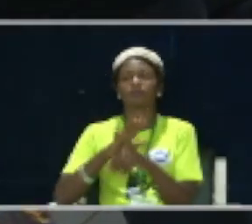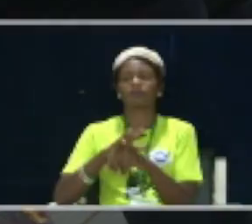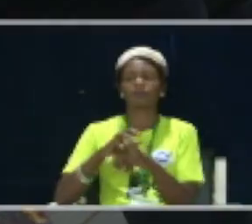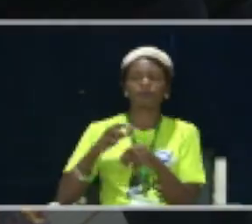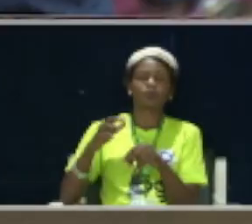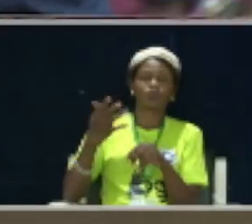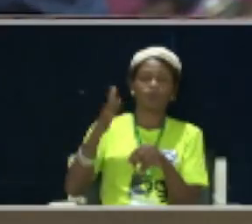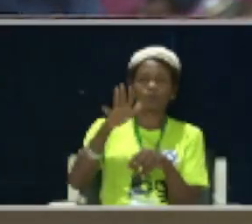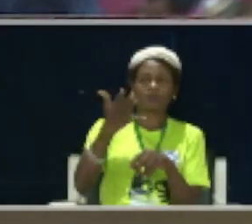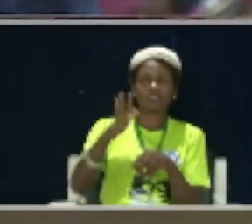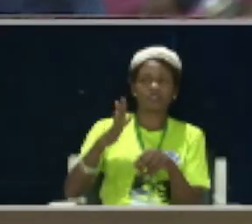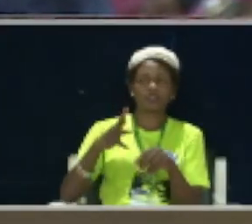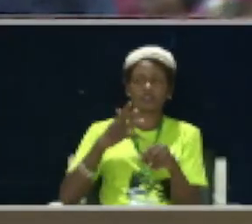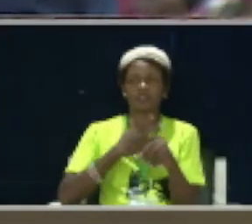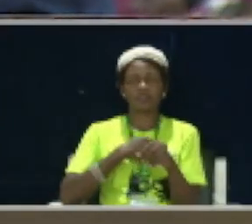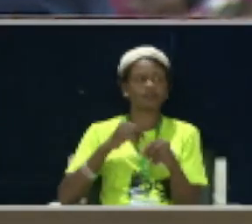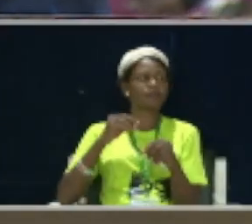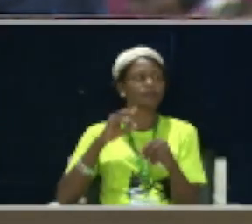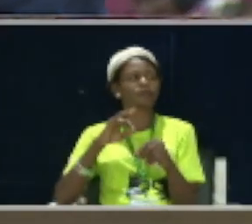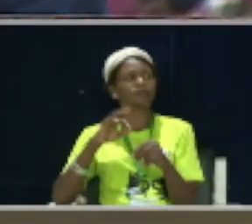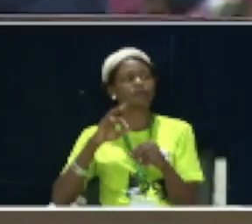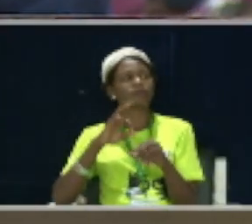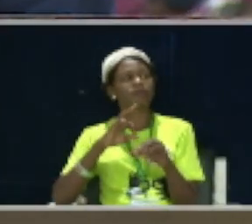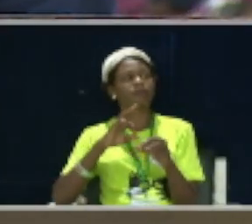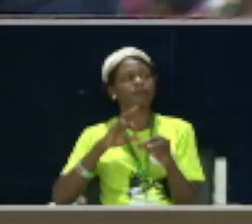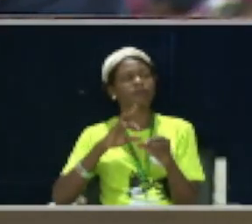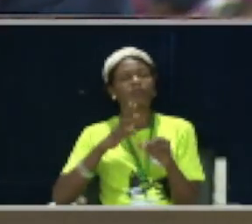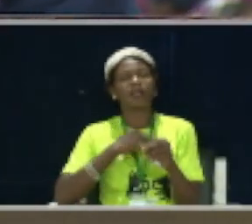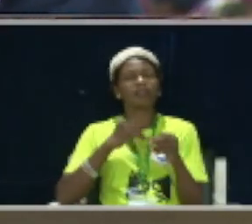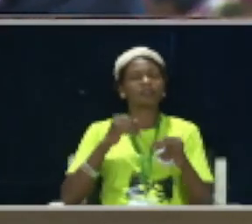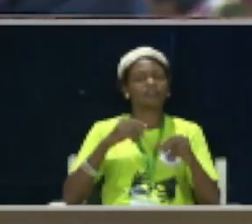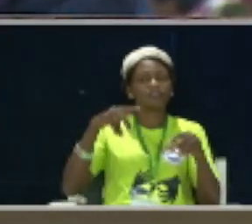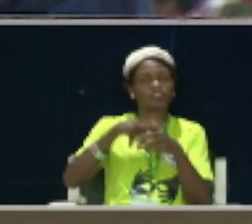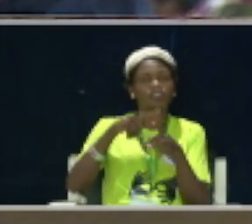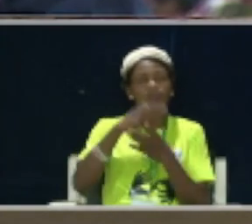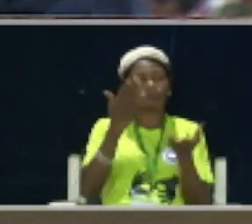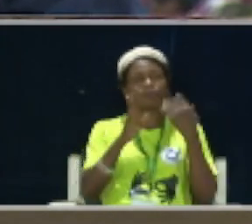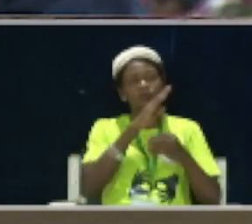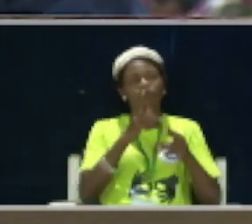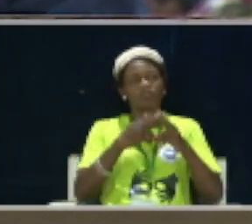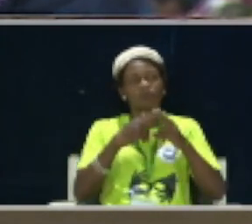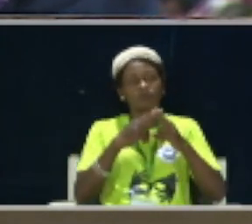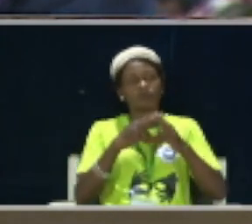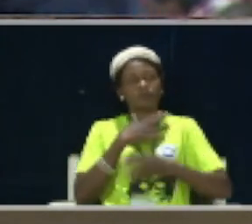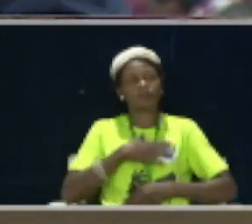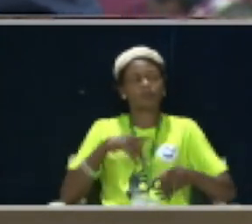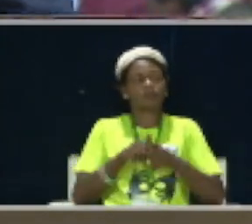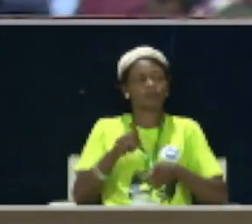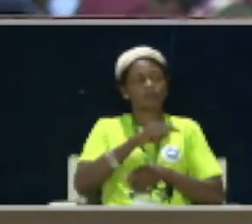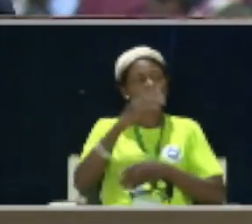compromises, and fraud may bring you temporary pleasure, as they brought